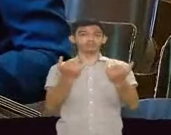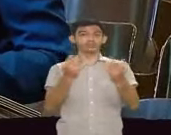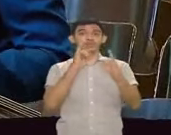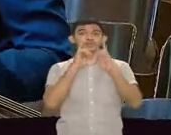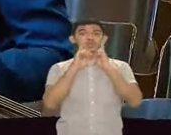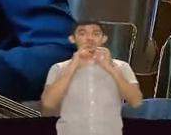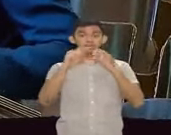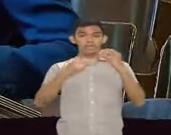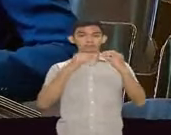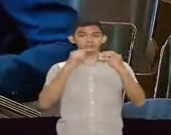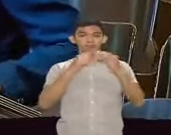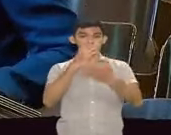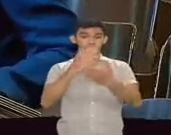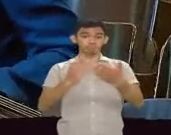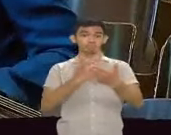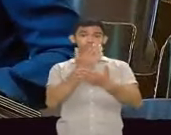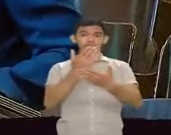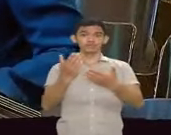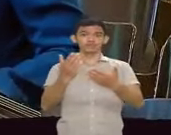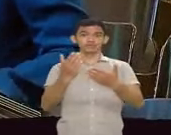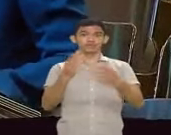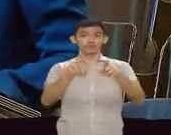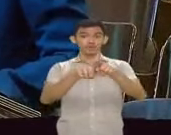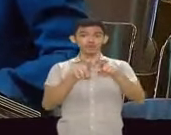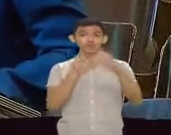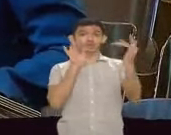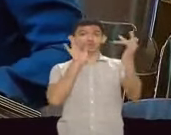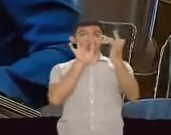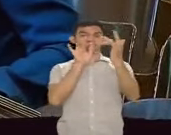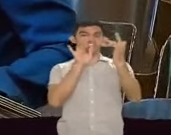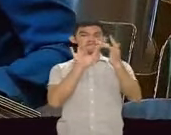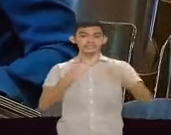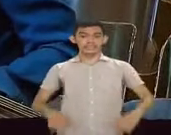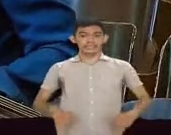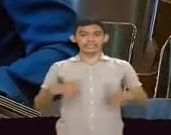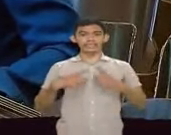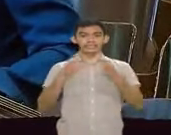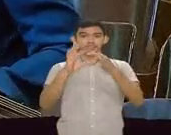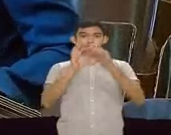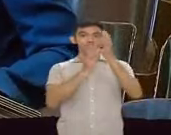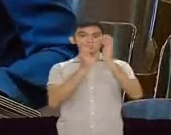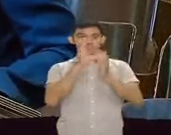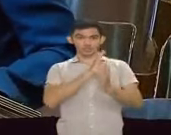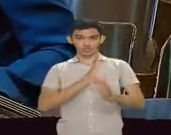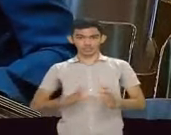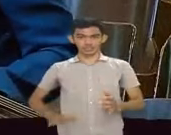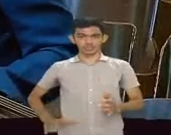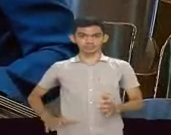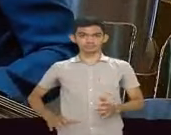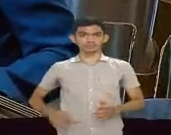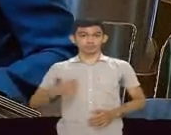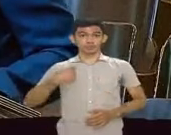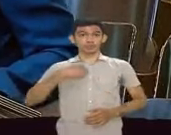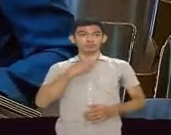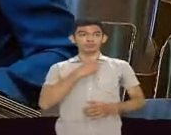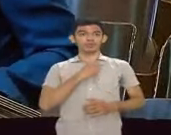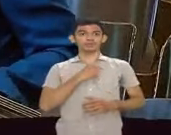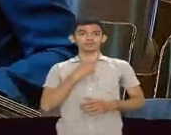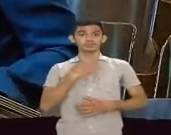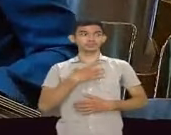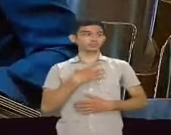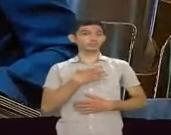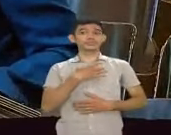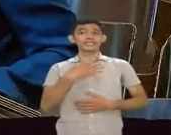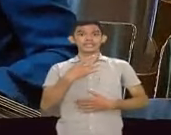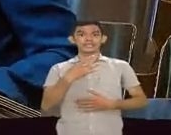today we're going to talk about something that is also connected to the life of our Lord Jesus Christ. And we would like to backtrack